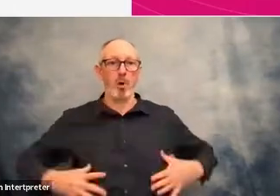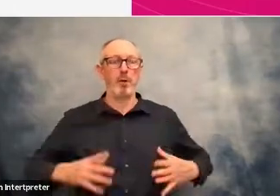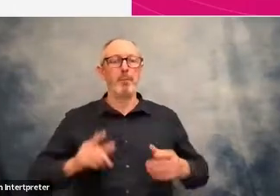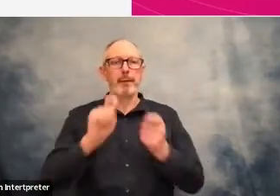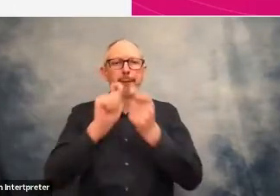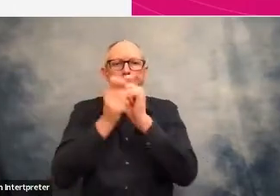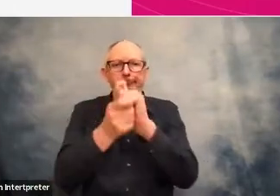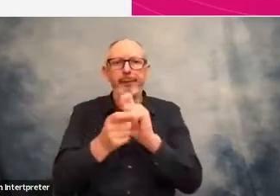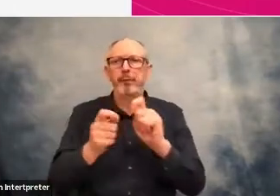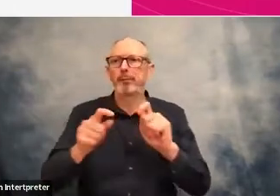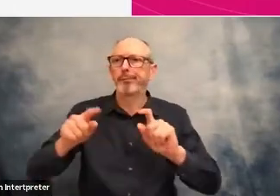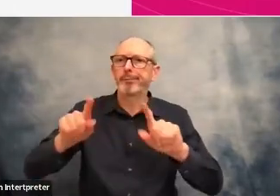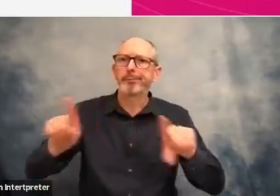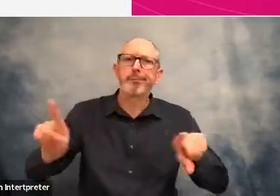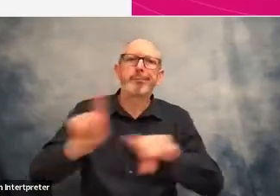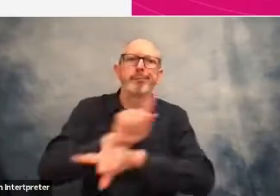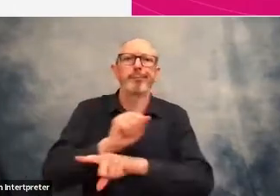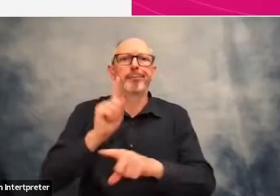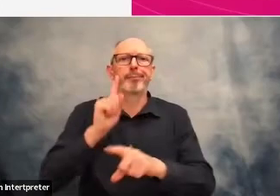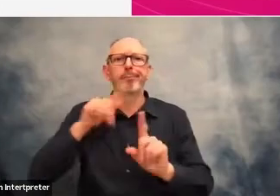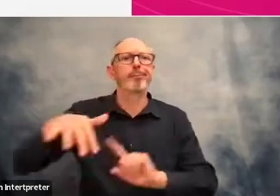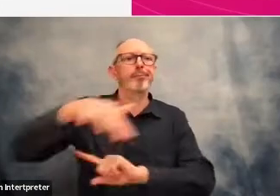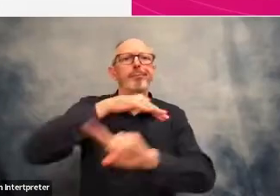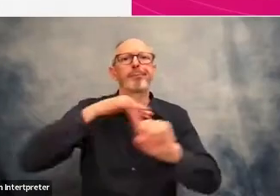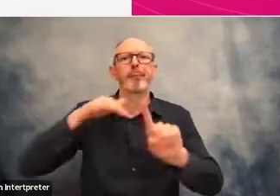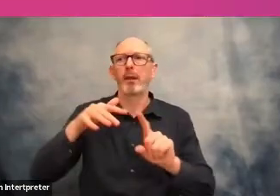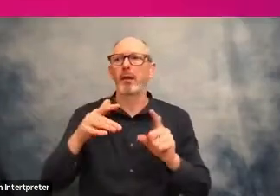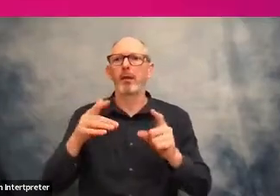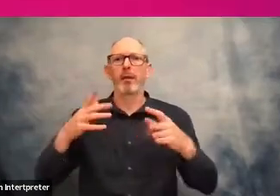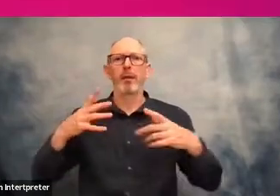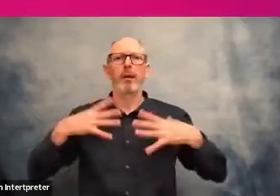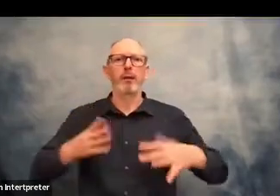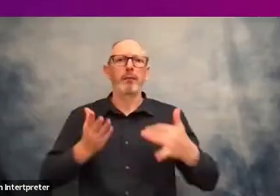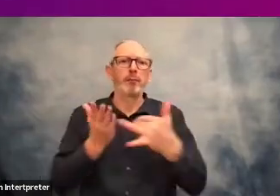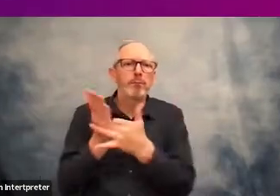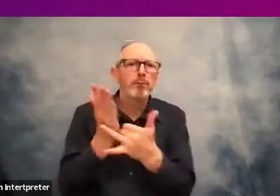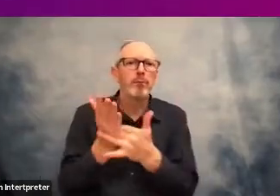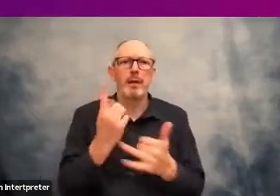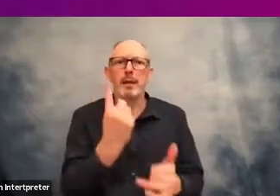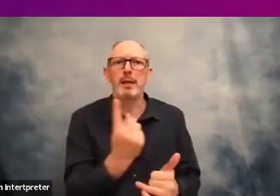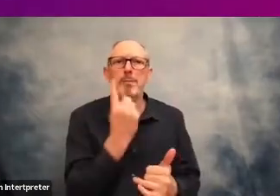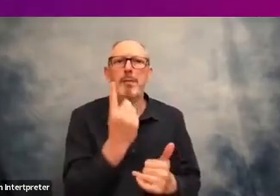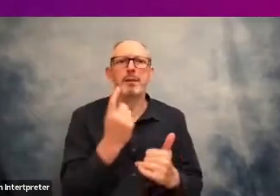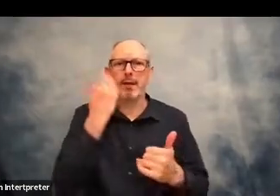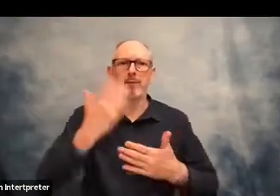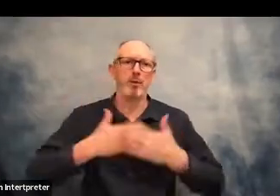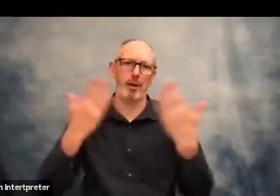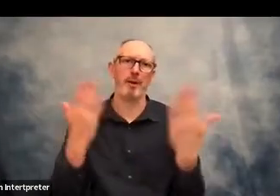inclusive environments for an accessible physical world and independence within daily life.